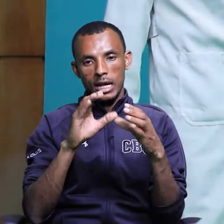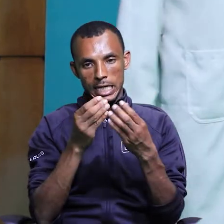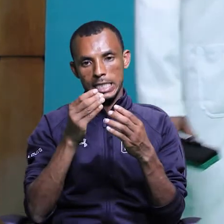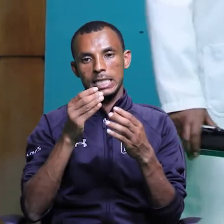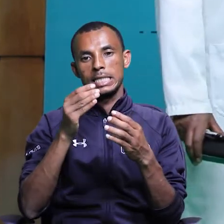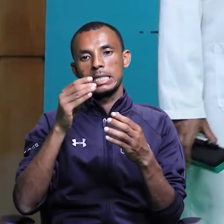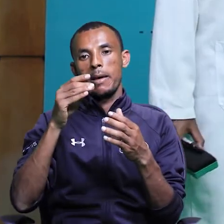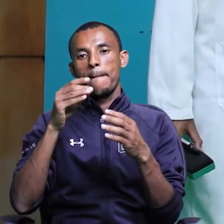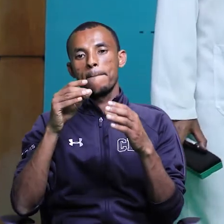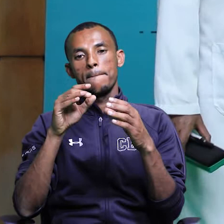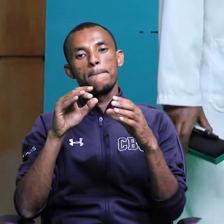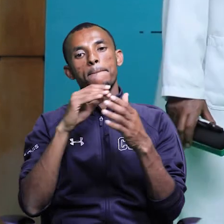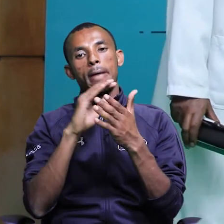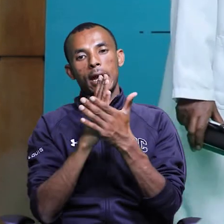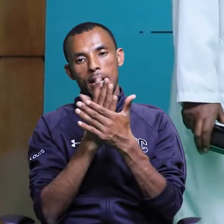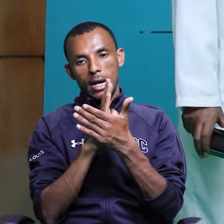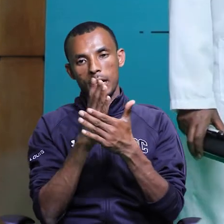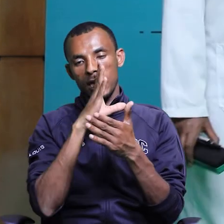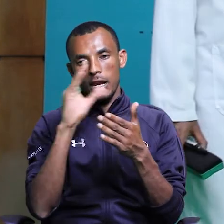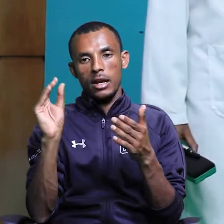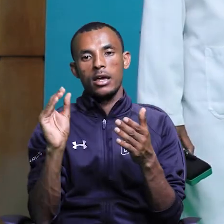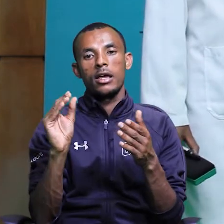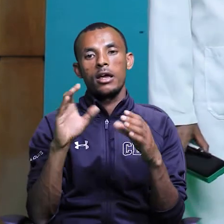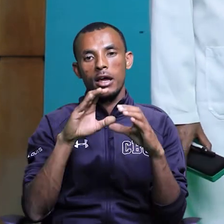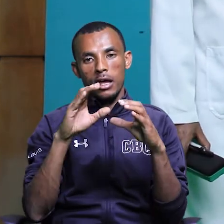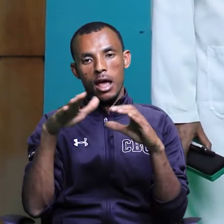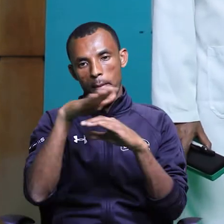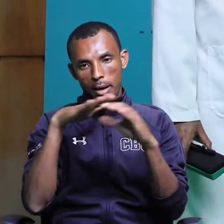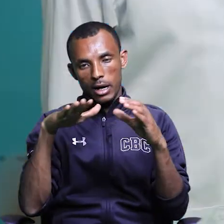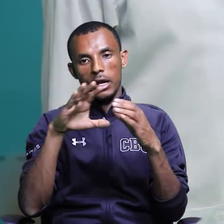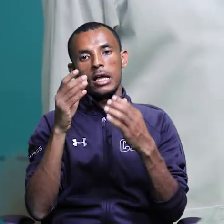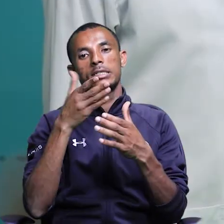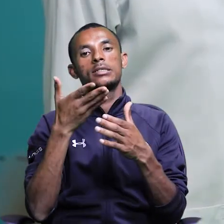mark, the average of the lower class limit and the upper class limit.